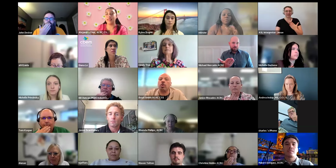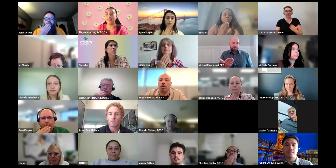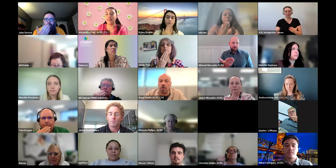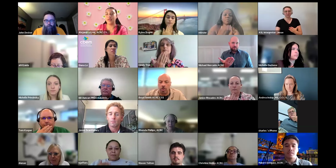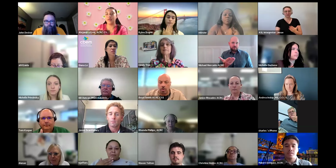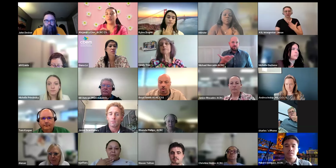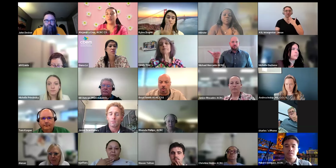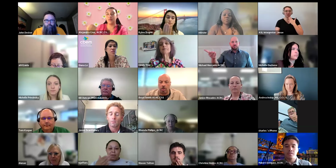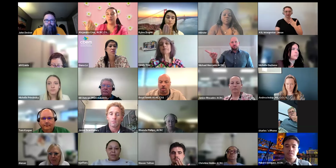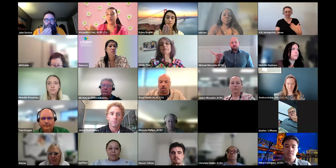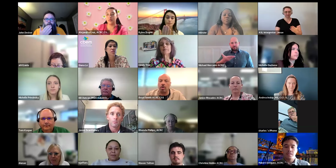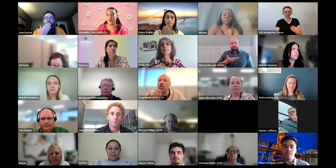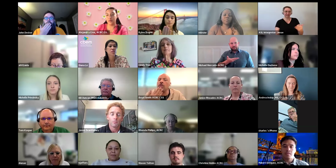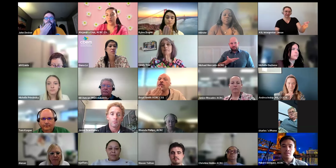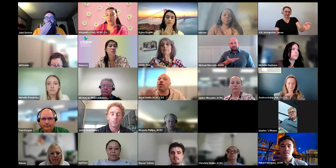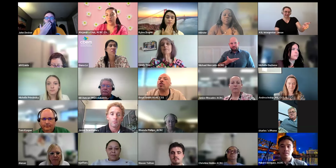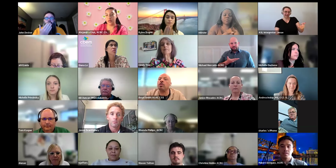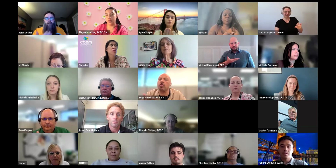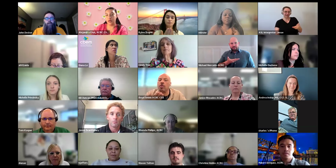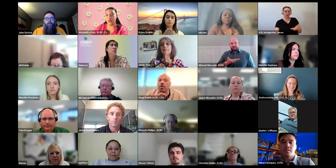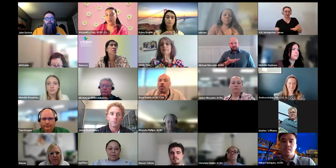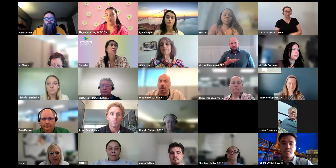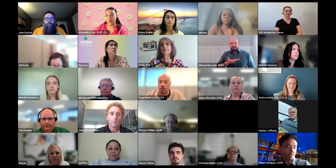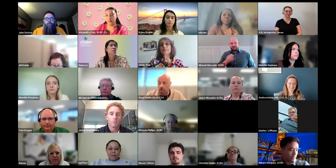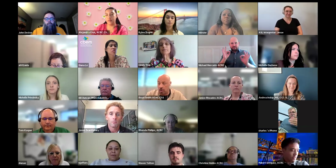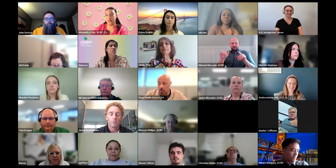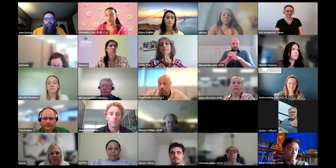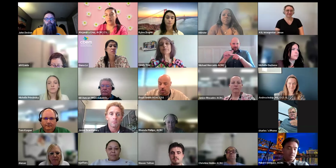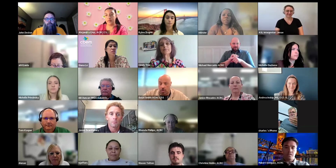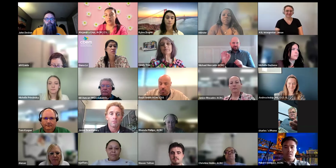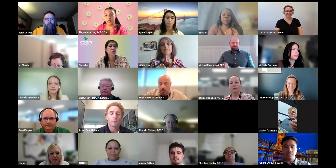Okay, so thank you from the chin, and then you're welcome.